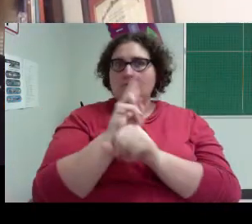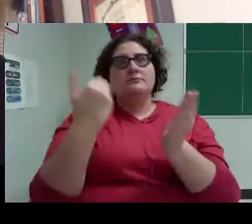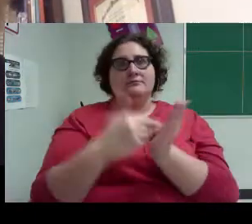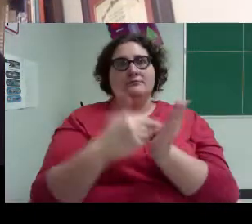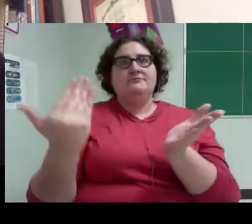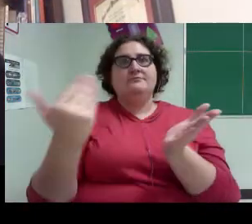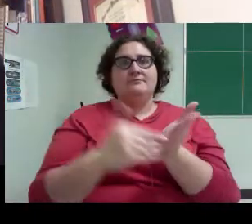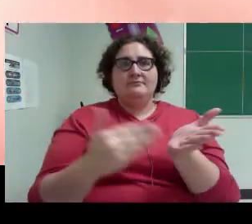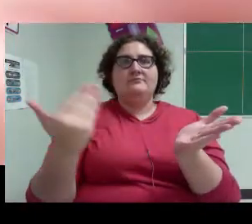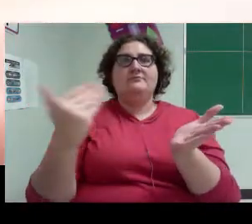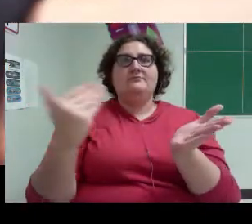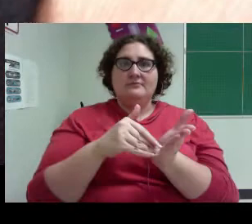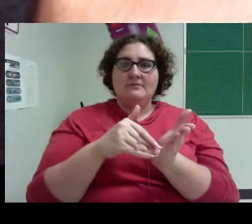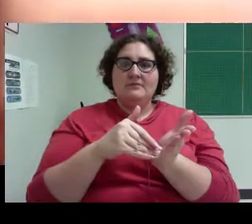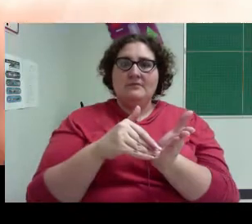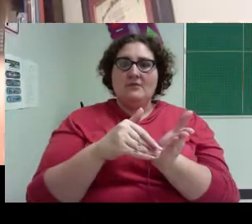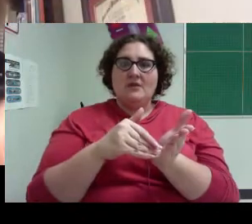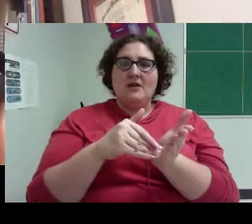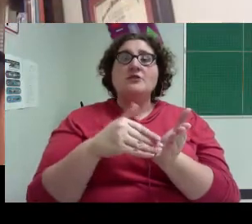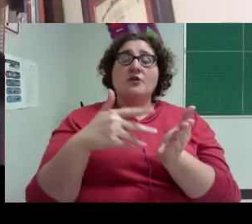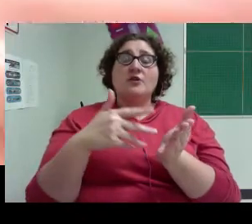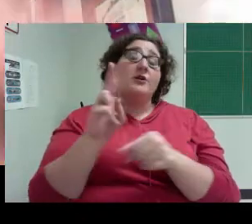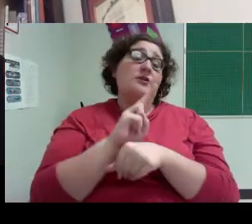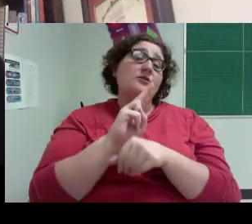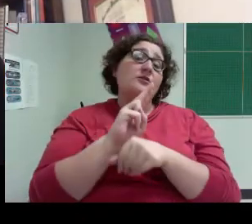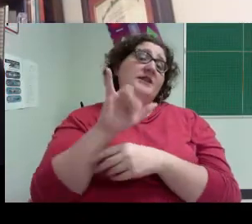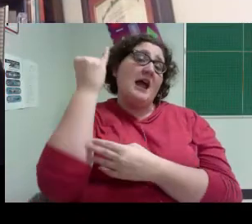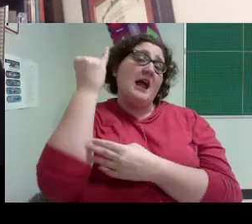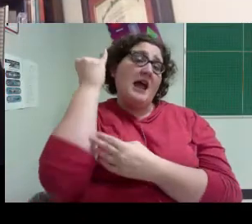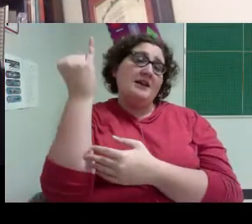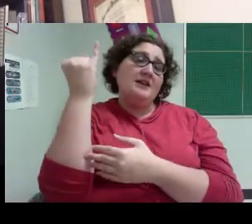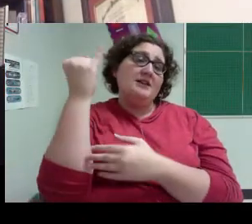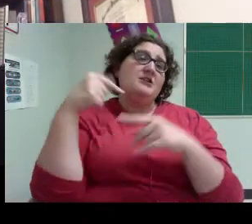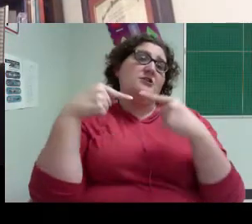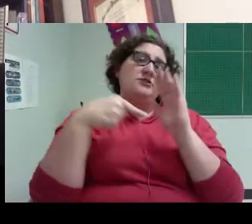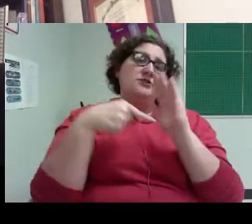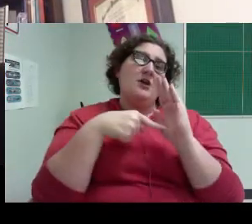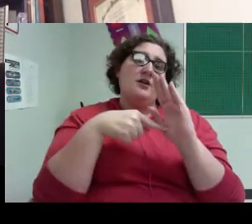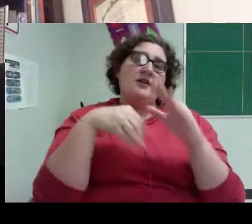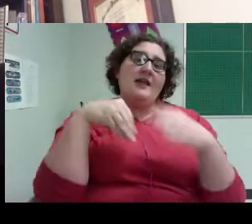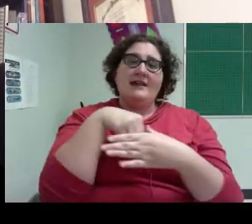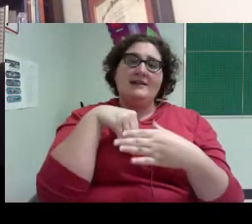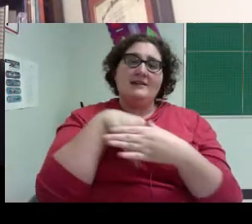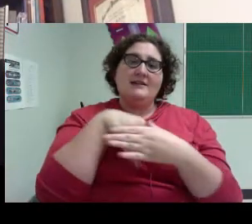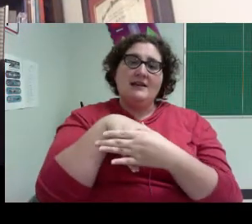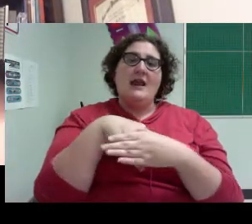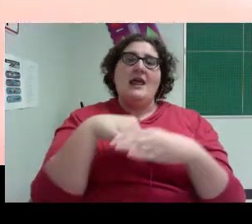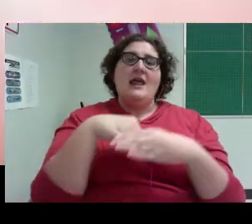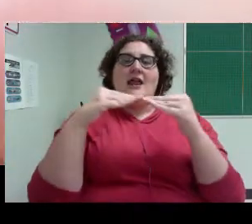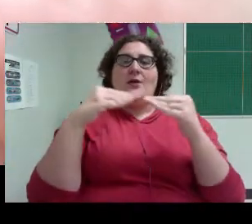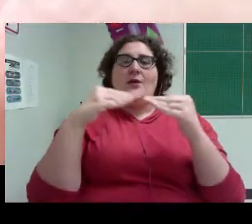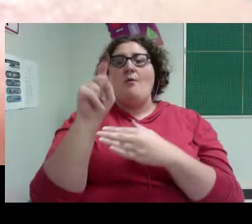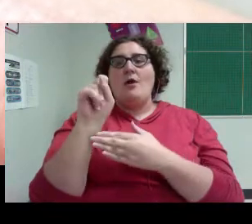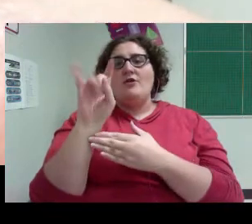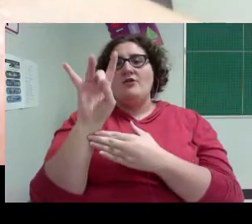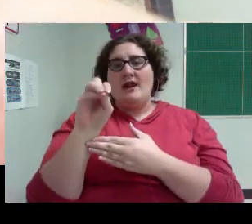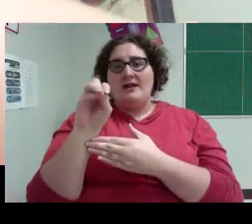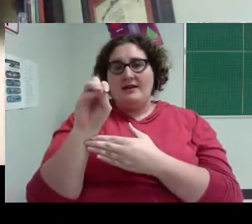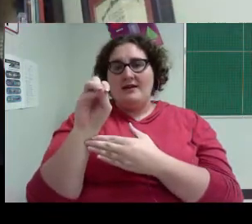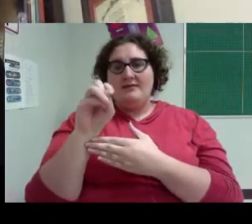over again. Well, we're going to use that idea to help us show that the sum of the interior angles of a triangle would equal